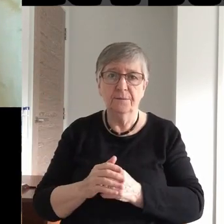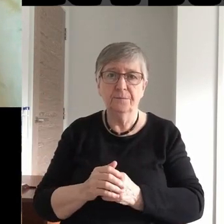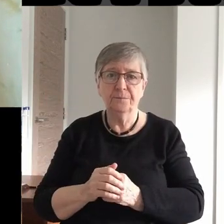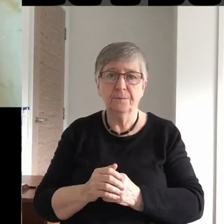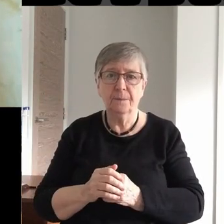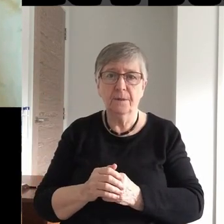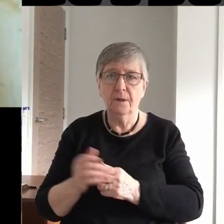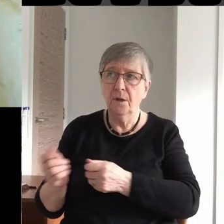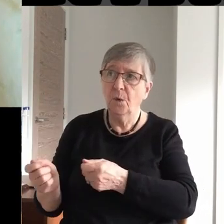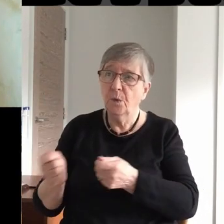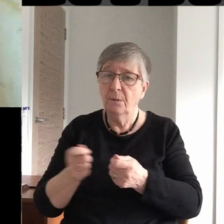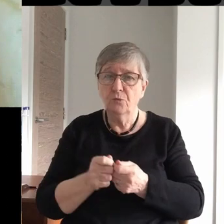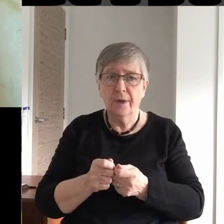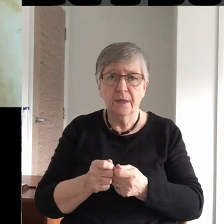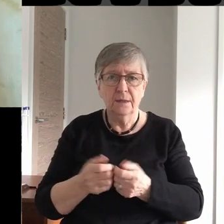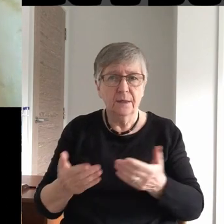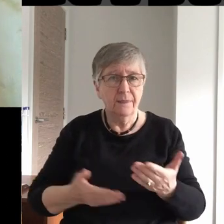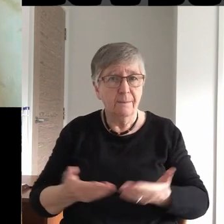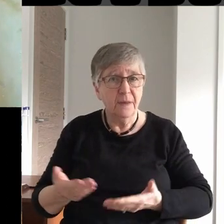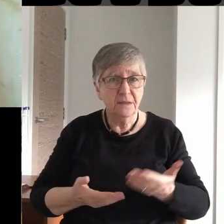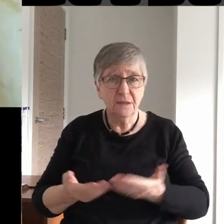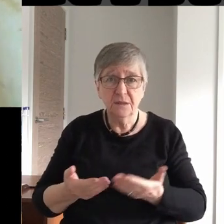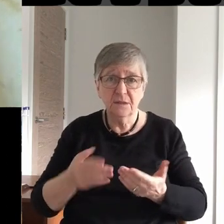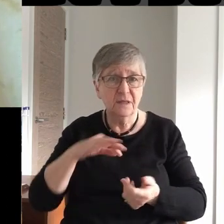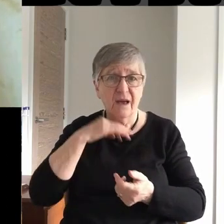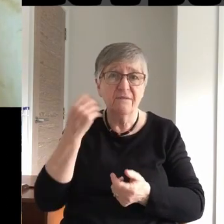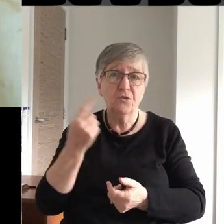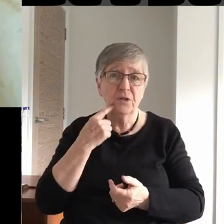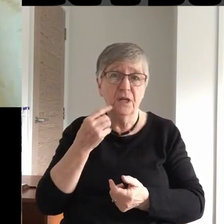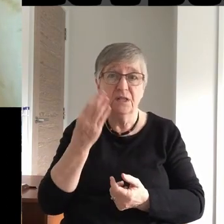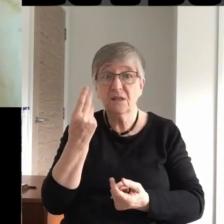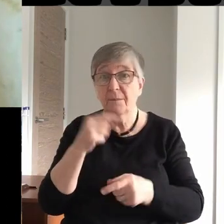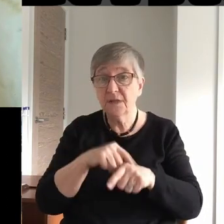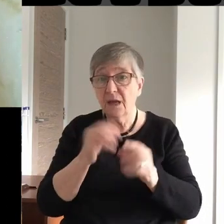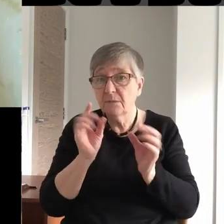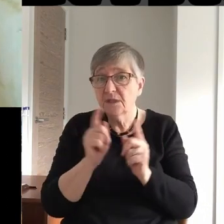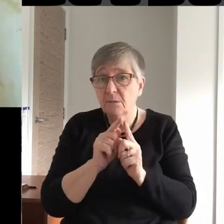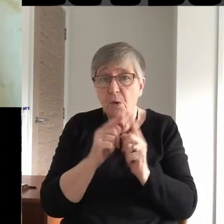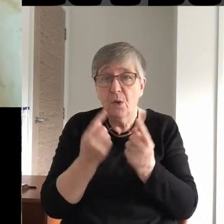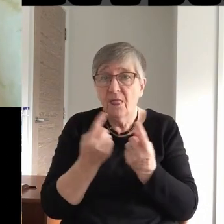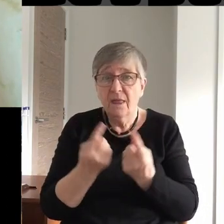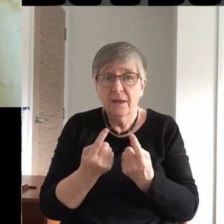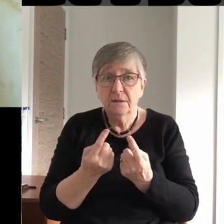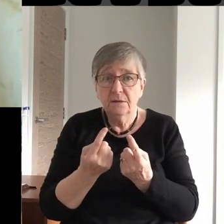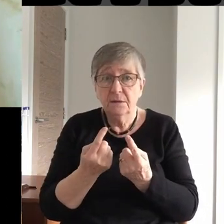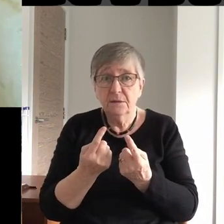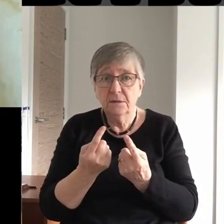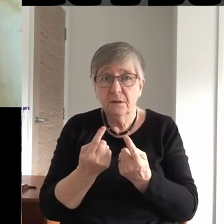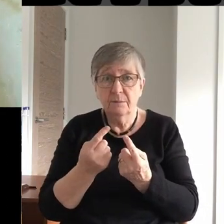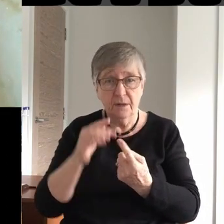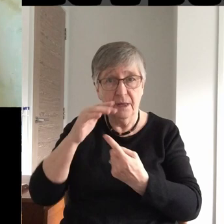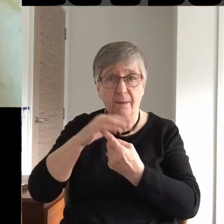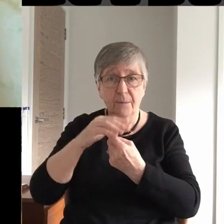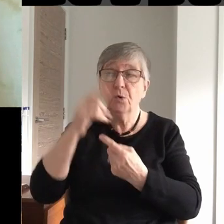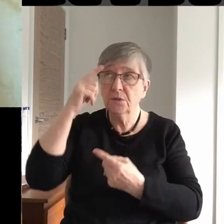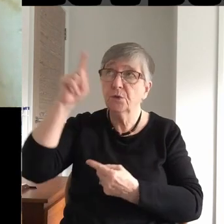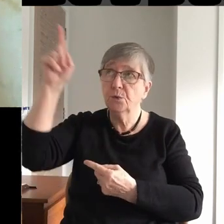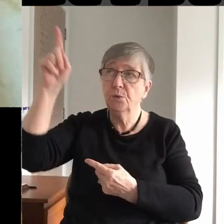We bring to you the business of each day, small in the eyes of the world, but important to